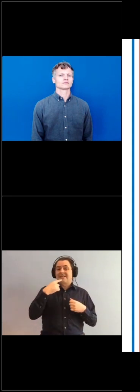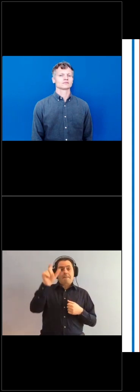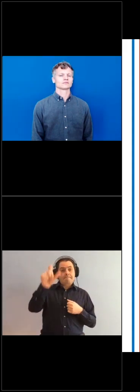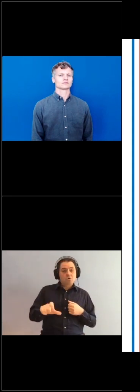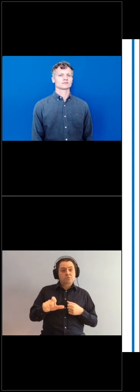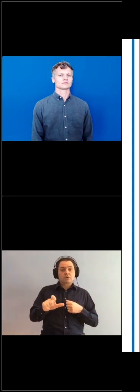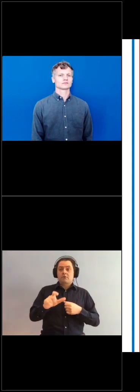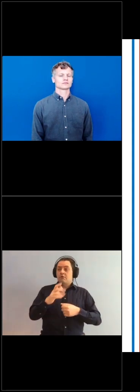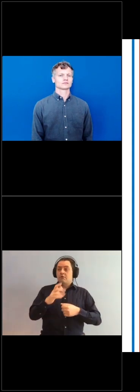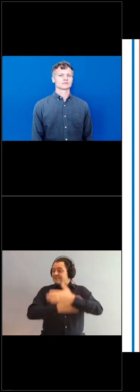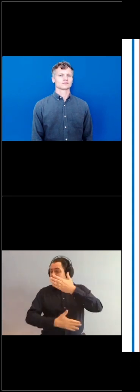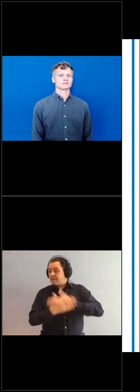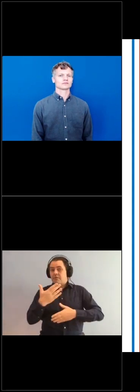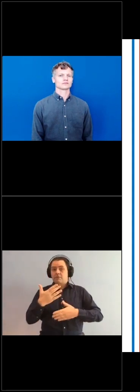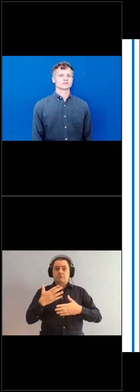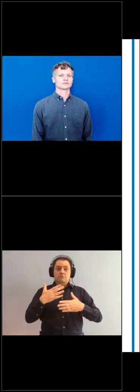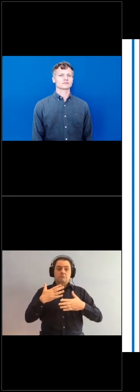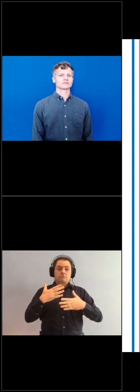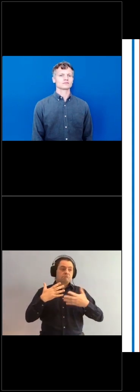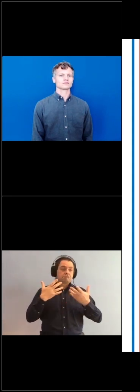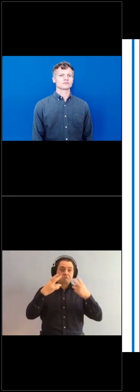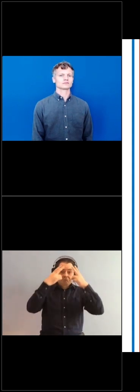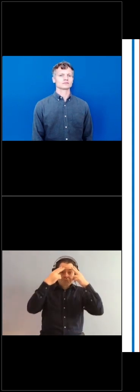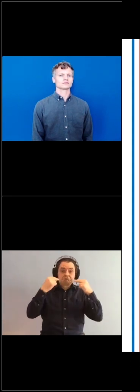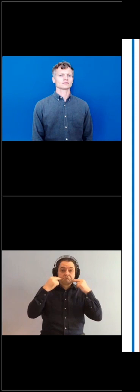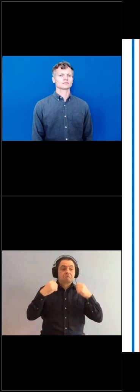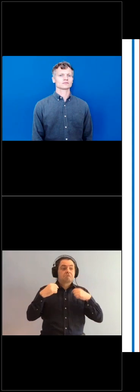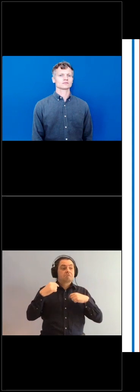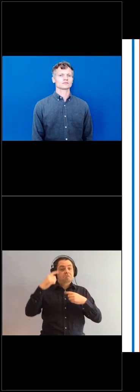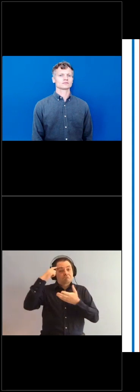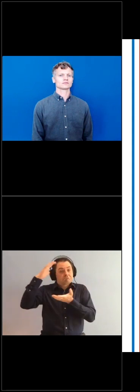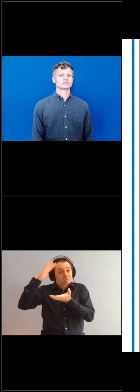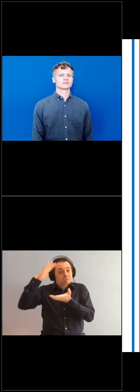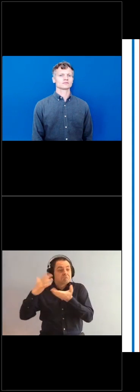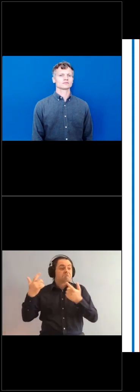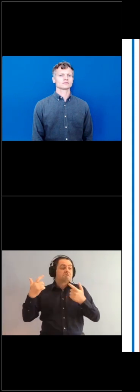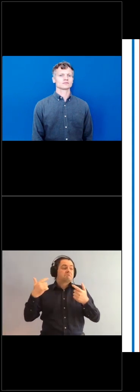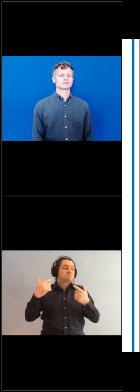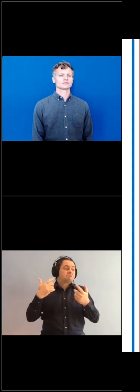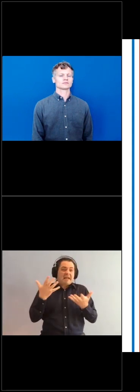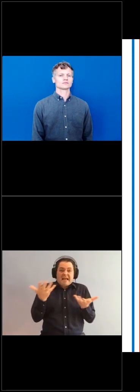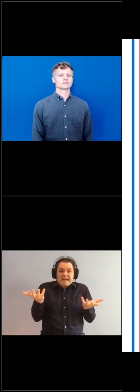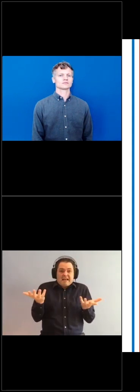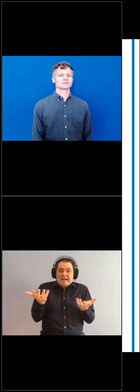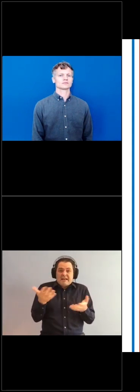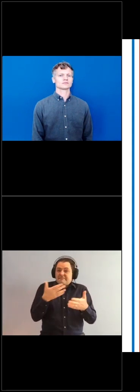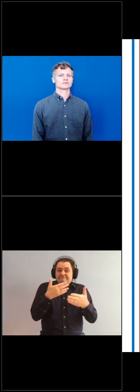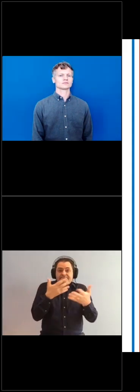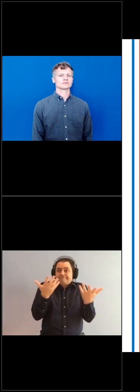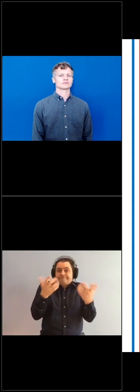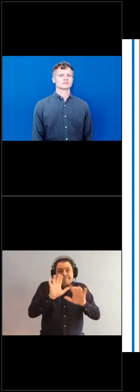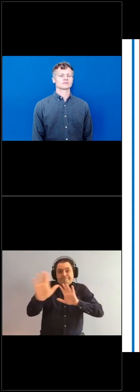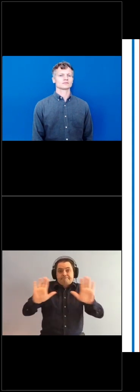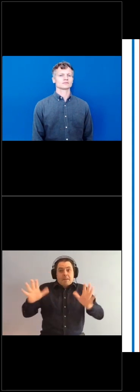physical impairments and those, for example, caused by war injuries, but we speak about persons with different types of impairments